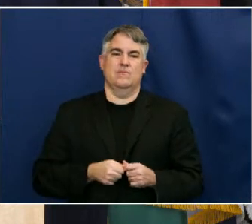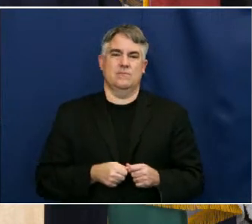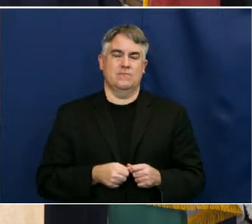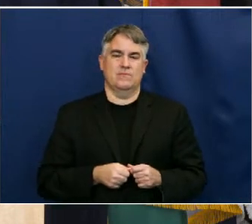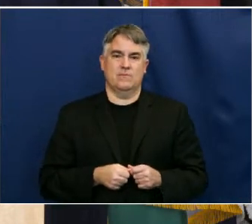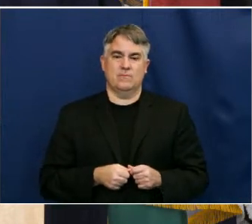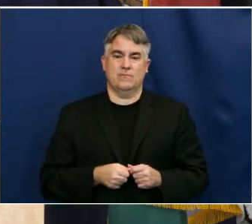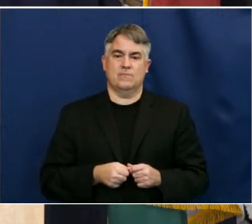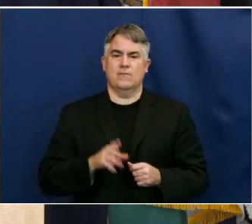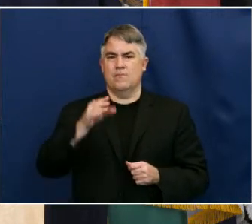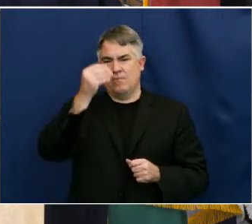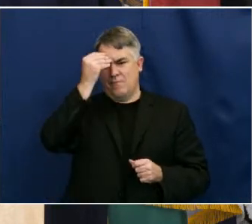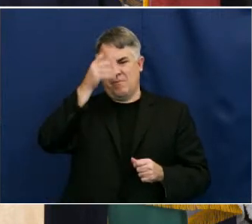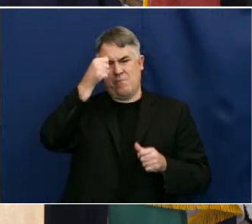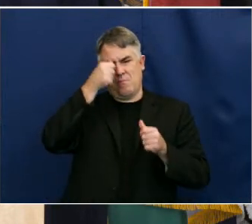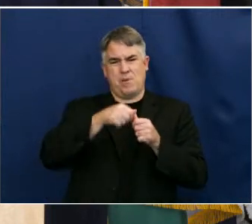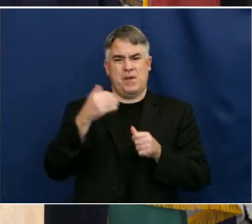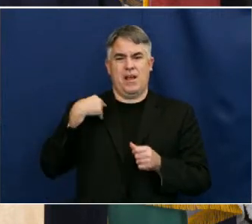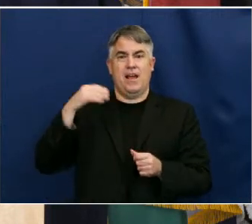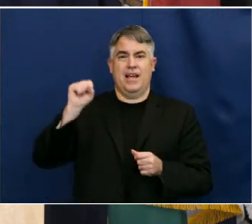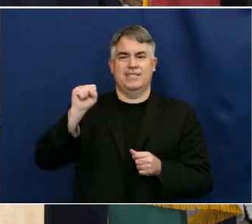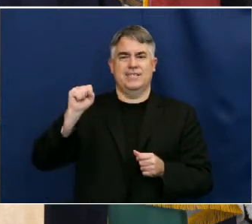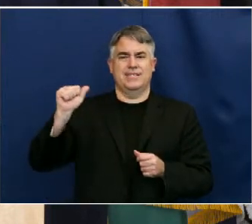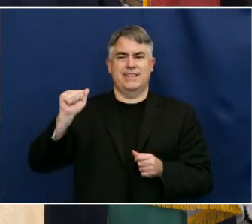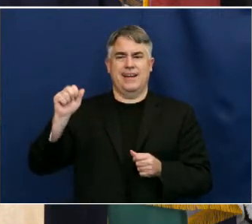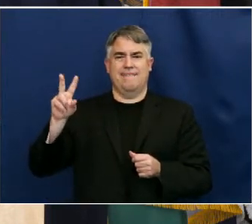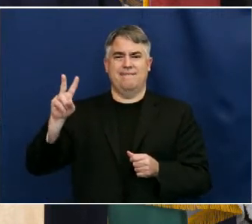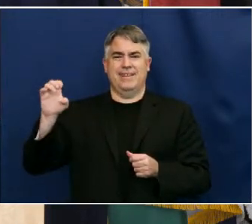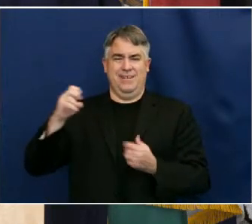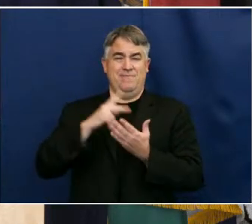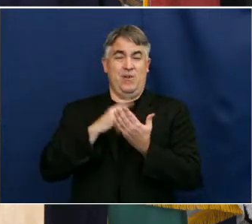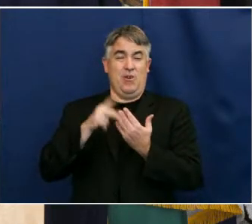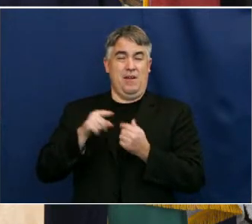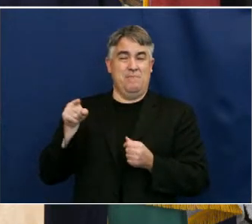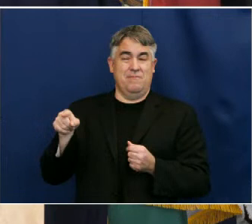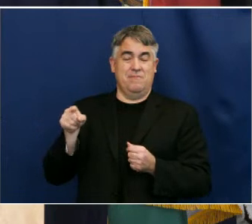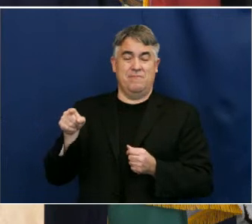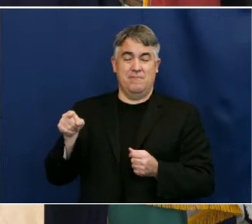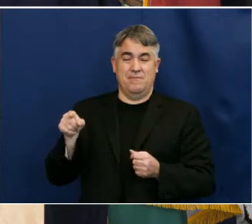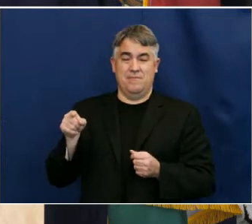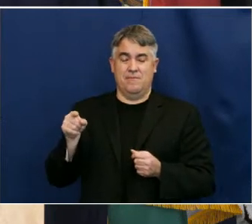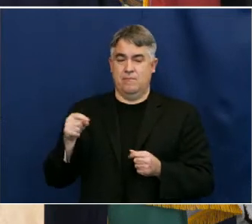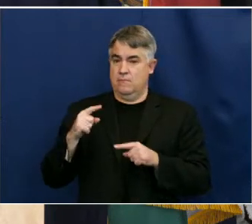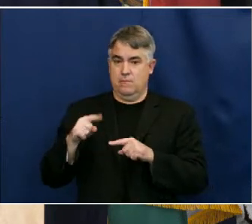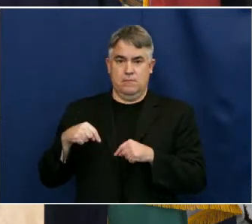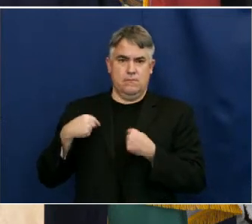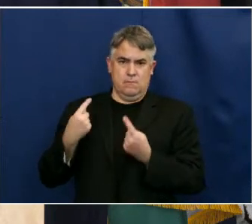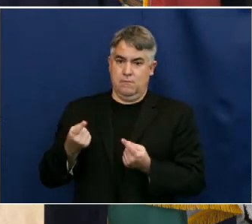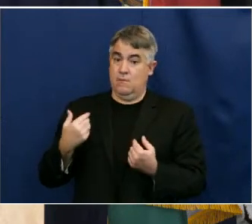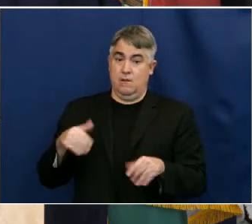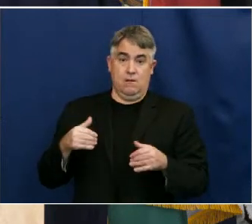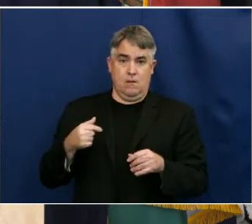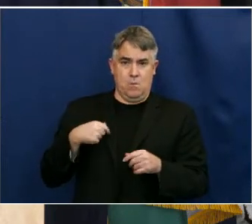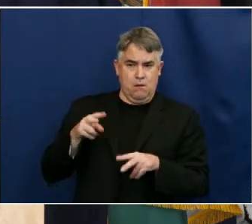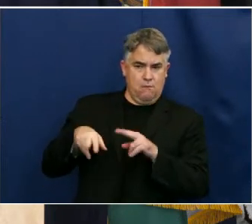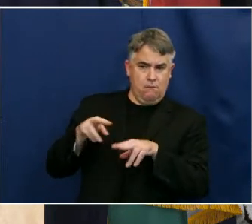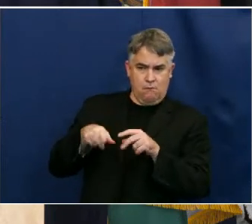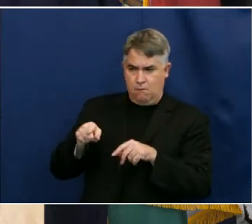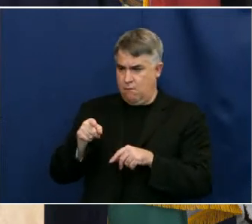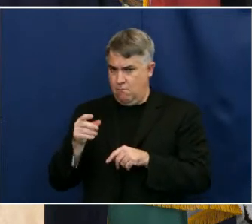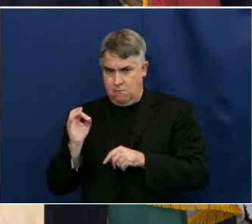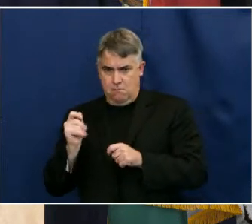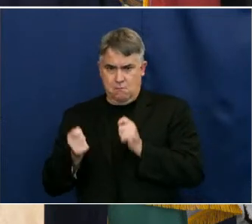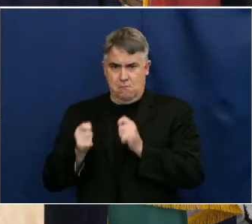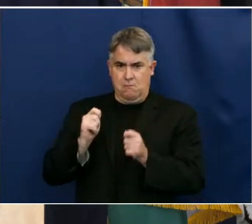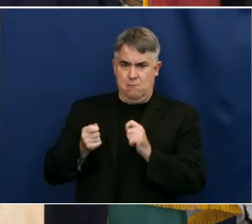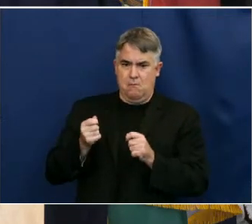SAFE, Scheduling Assistance for Vaccine Equity, has been a program that we've been continuing to monitor and continue to provide